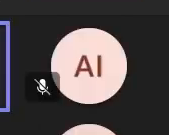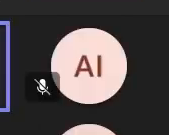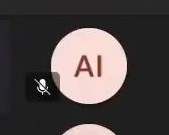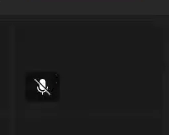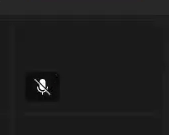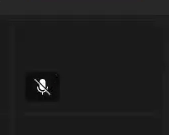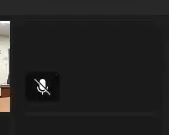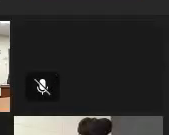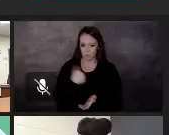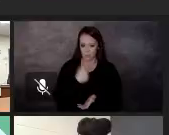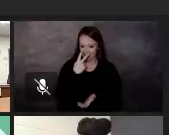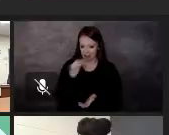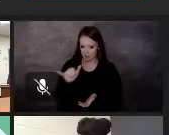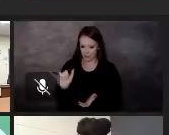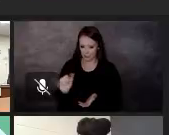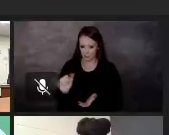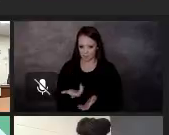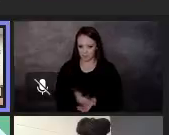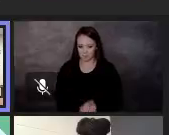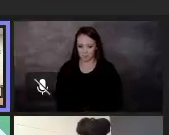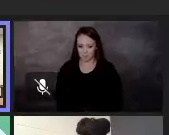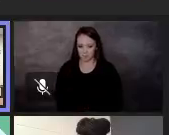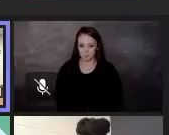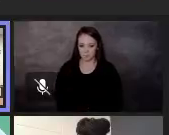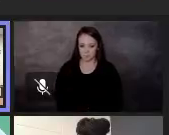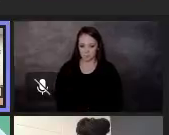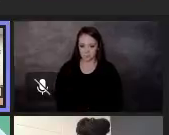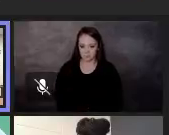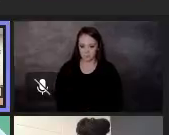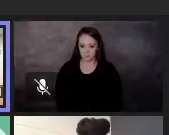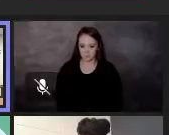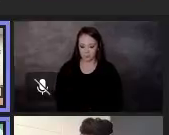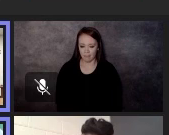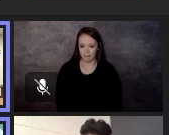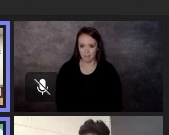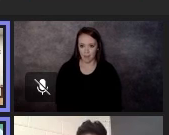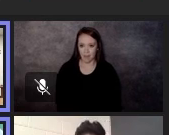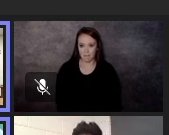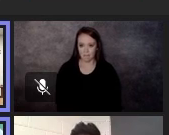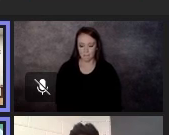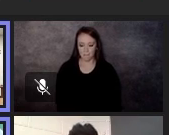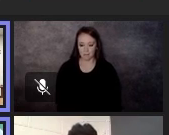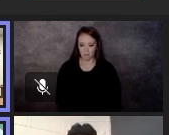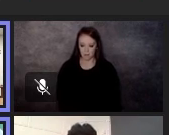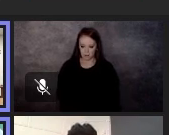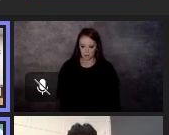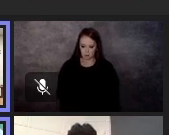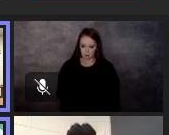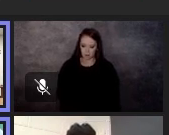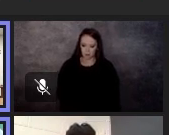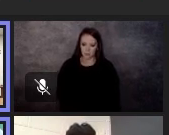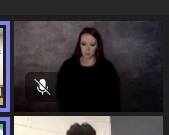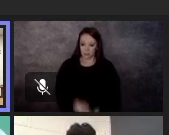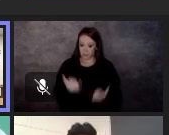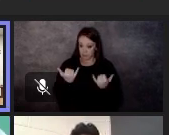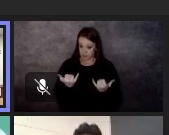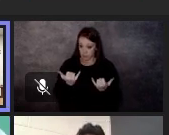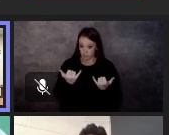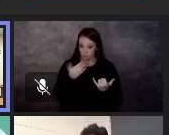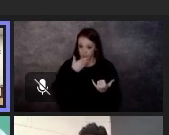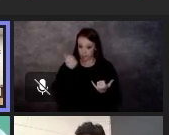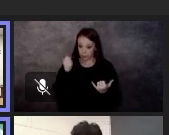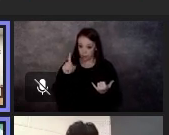Okay. We're all together in this. Okay, so how about now?